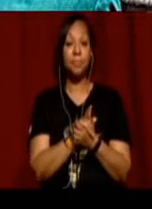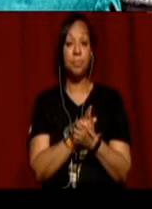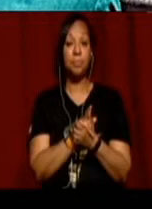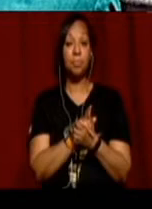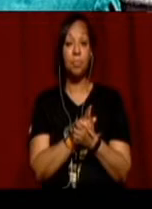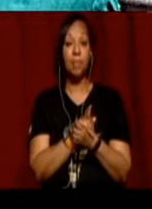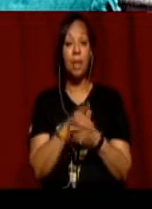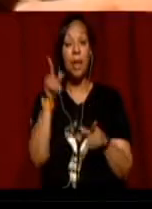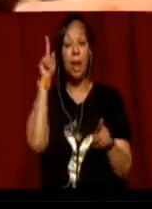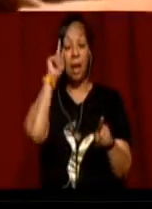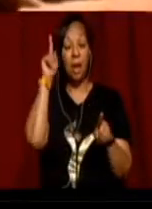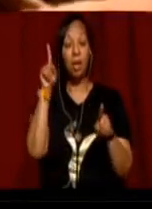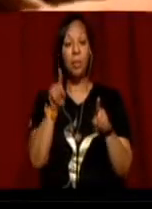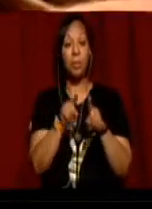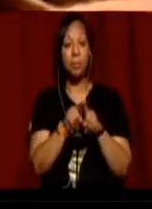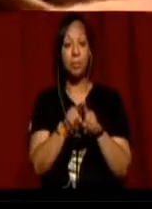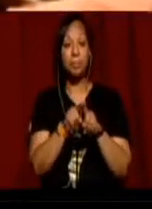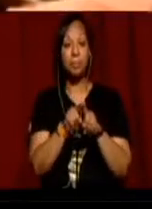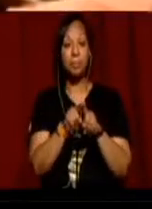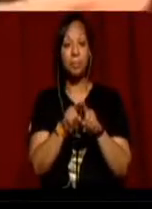I agree with your assessment.